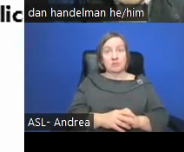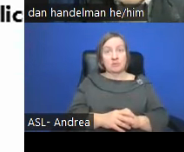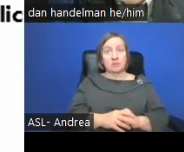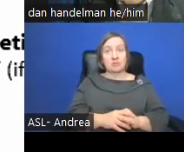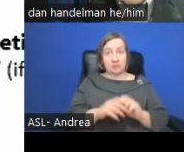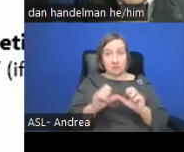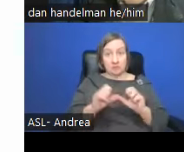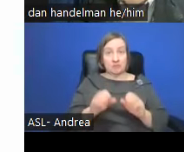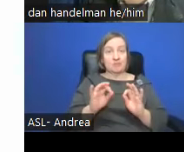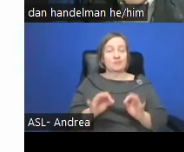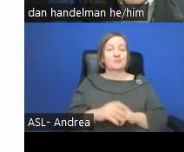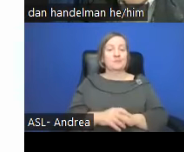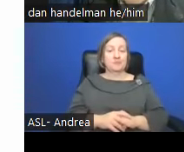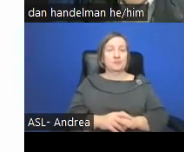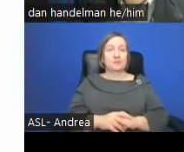Yes, we can.